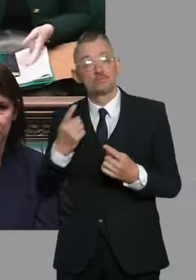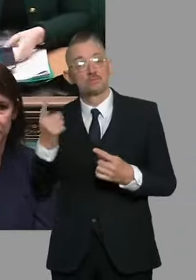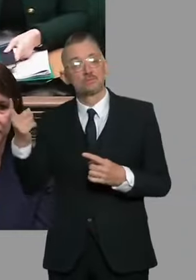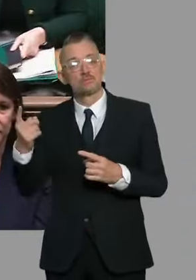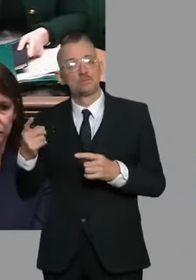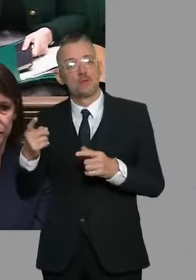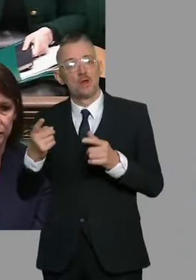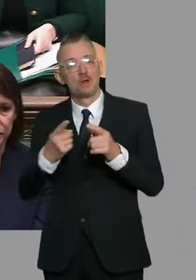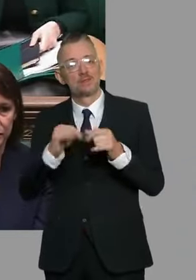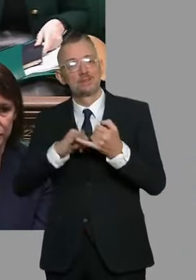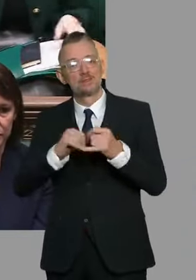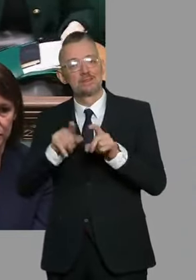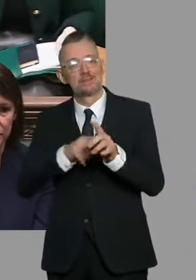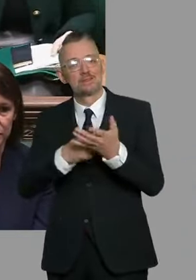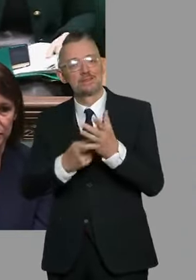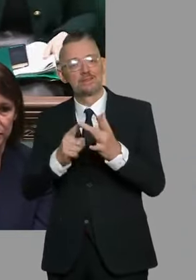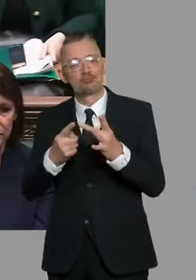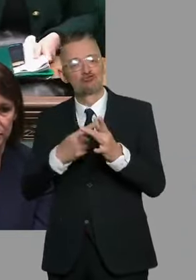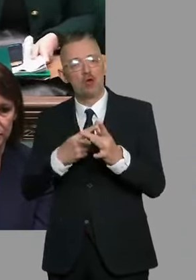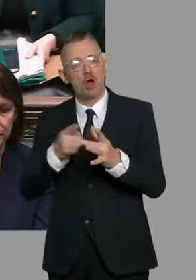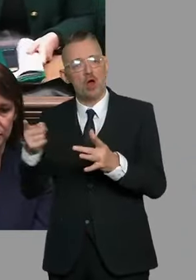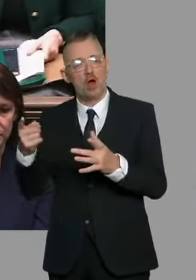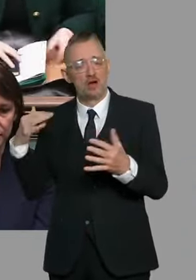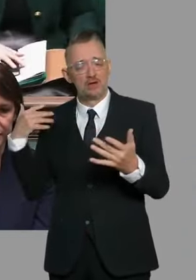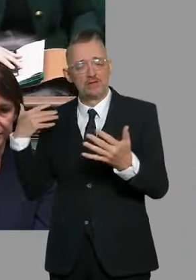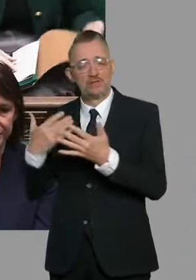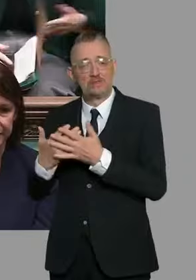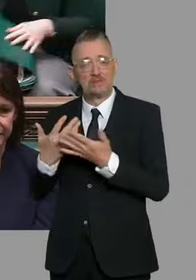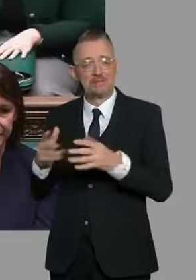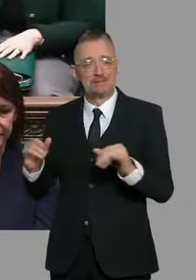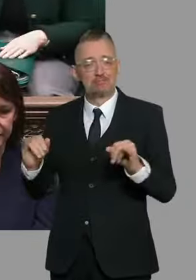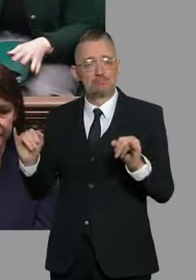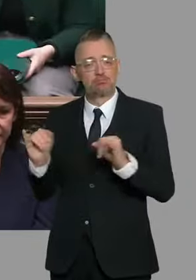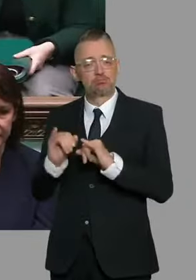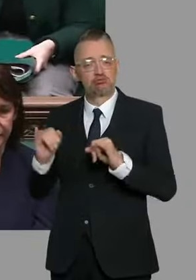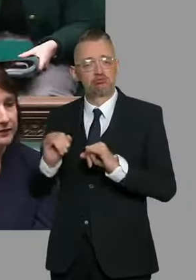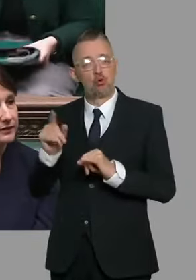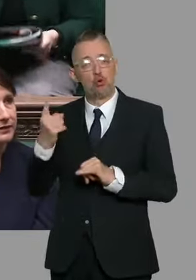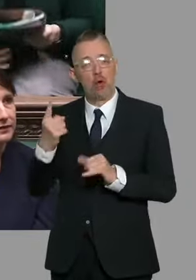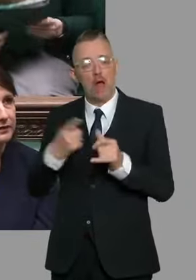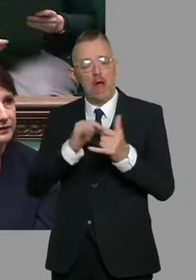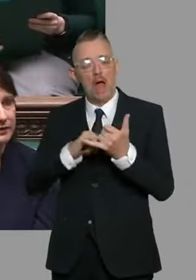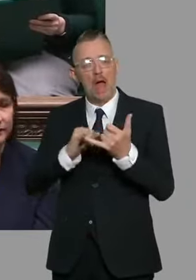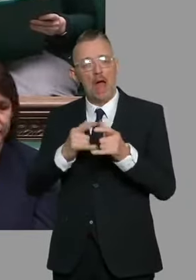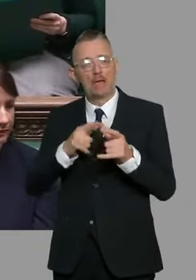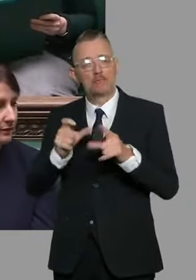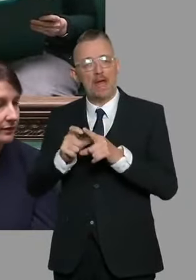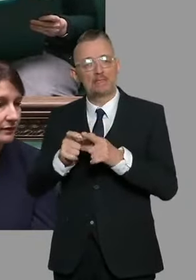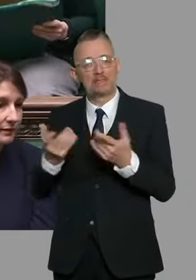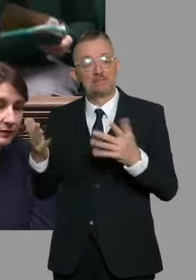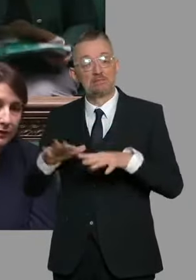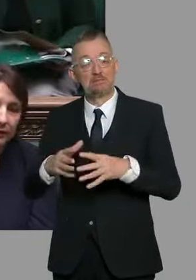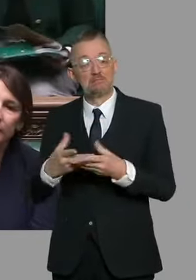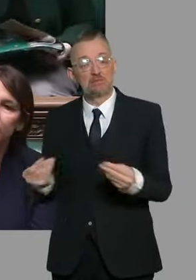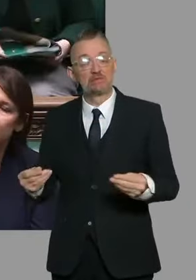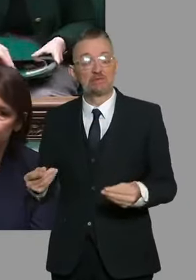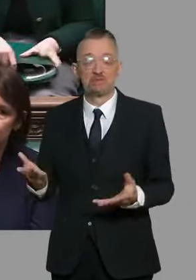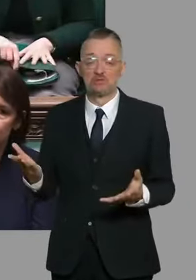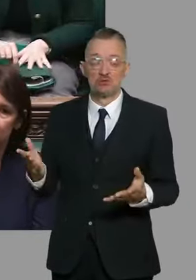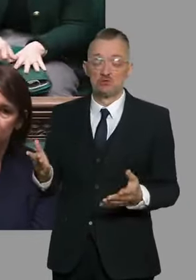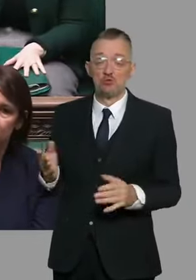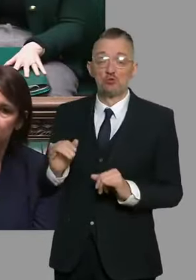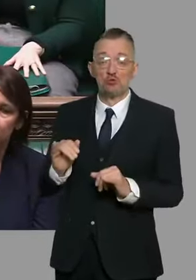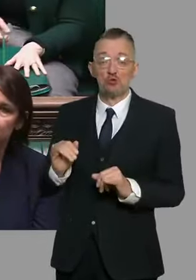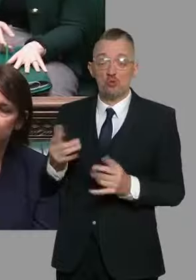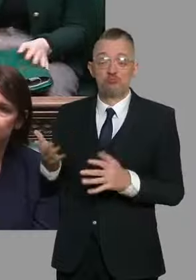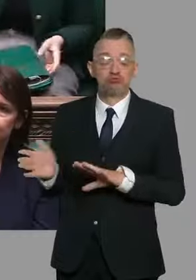far too long under his brutal regime. Mr. Speaker, what comes next is far from certain. We've been talking to